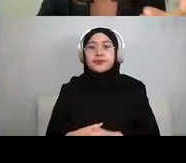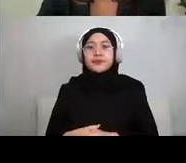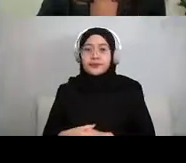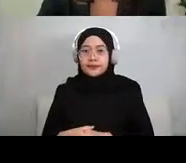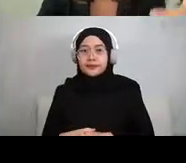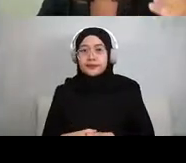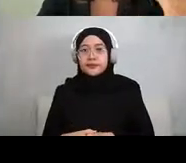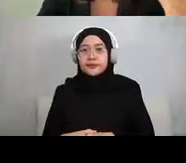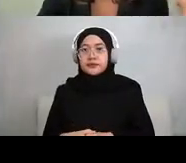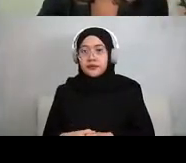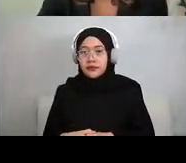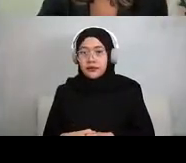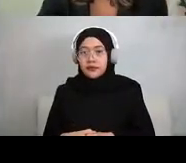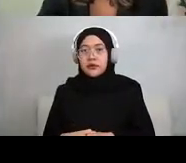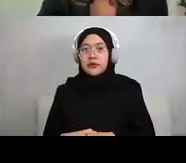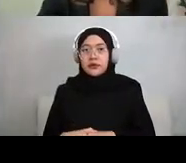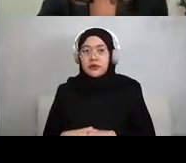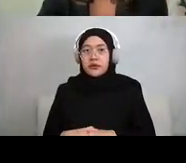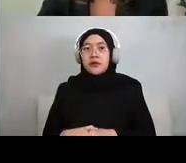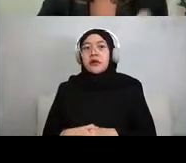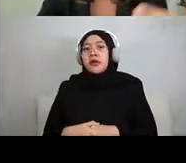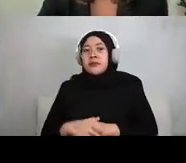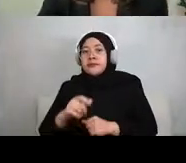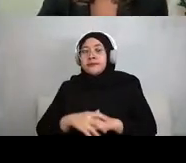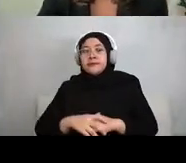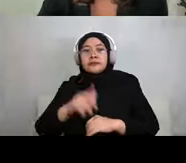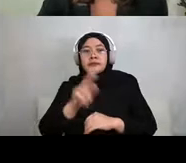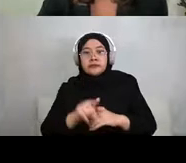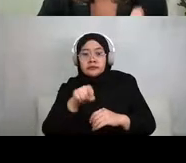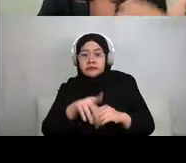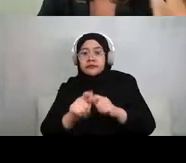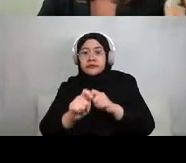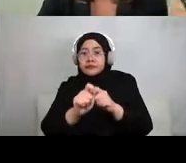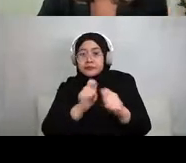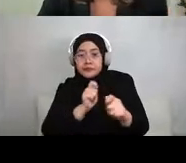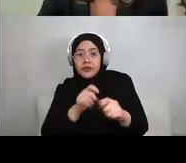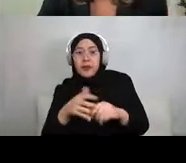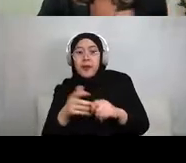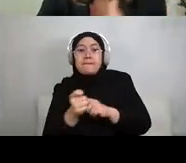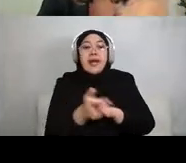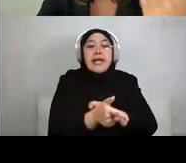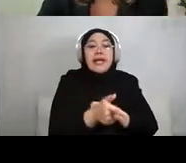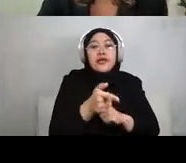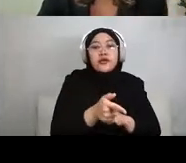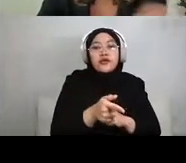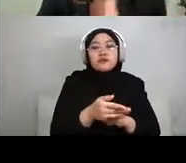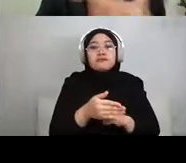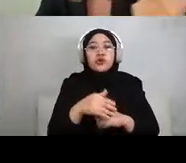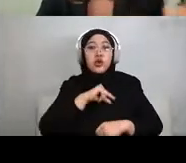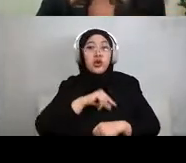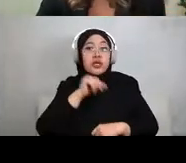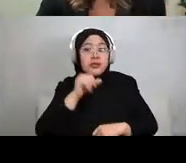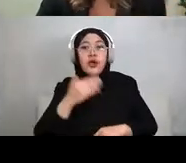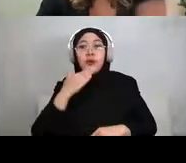split to the asset owner. And for the asset owner is an availability payment for the e-bus, for